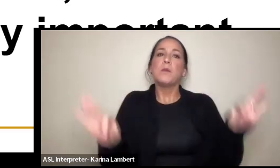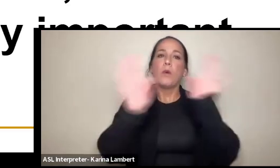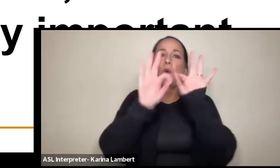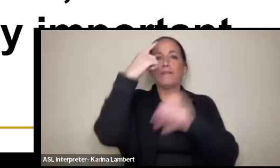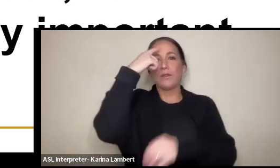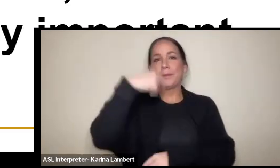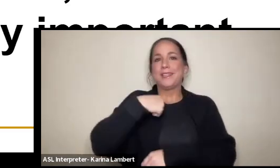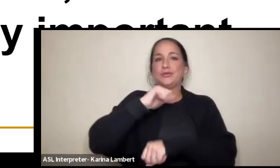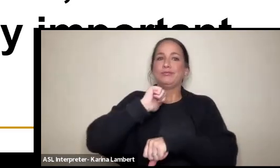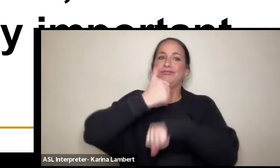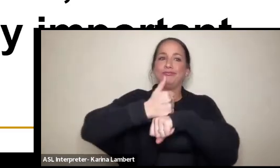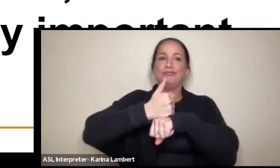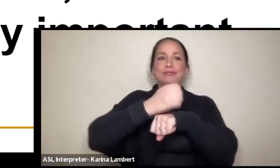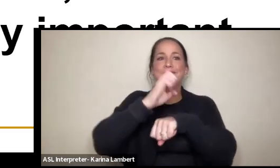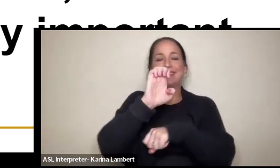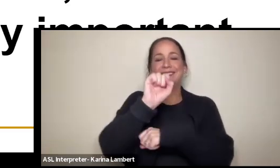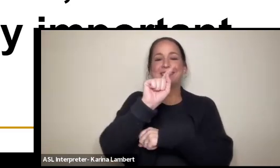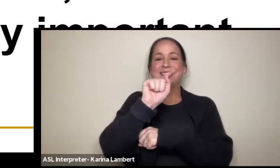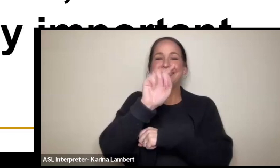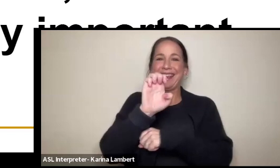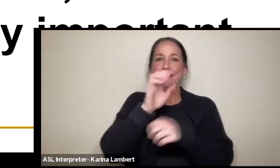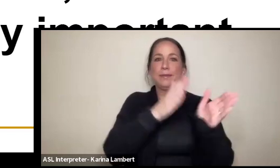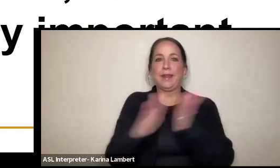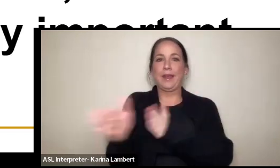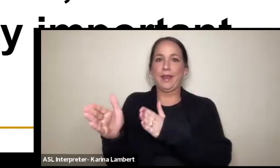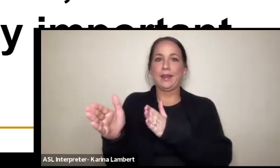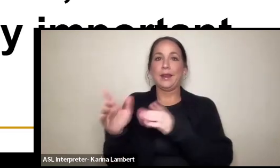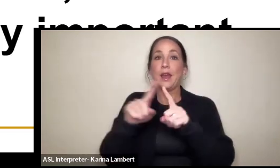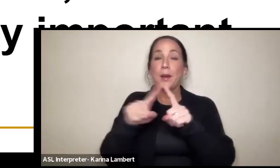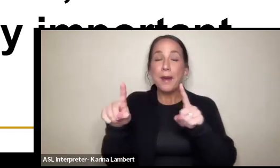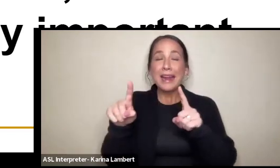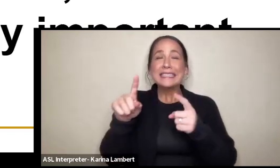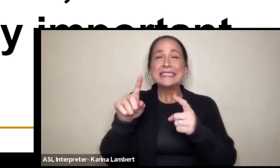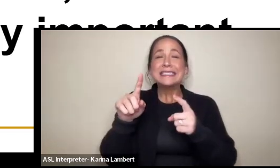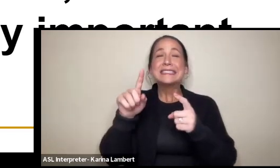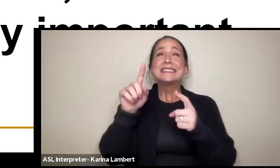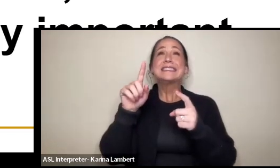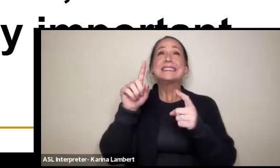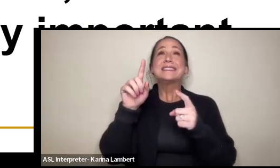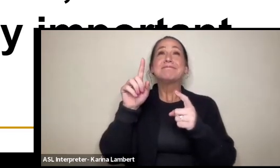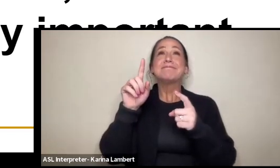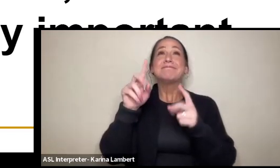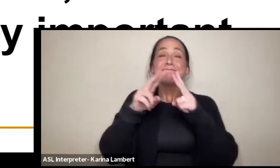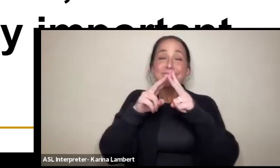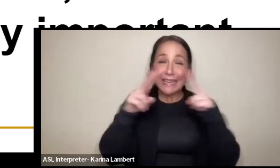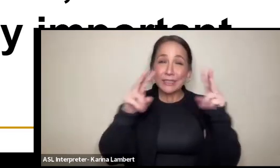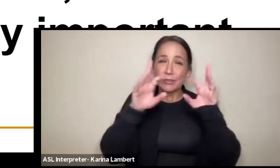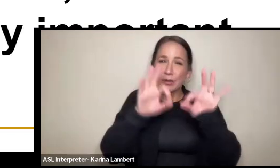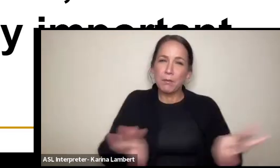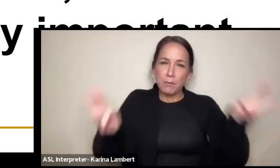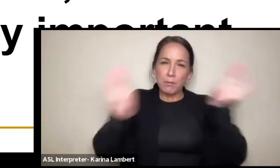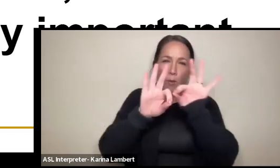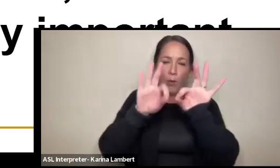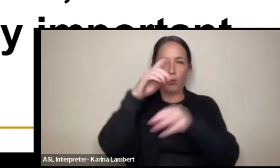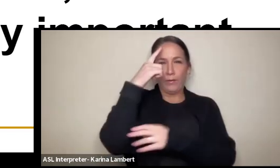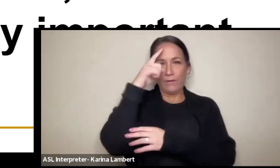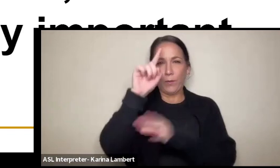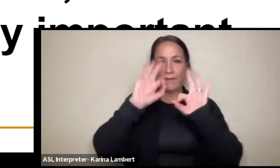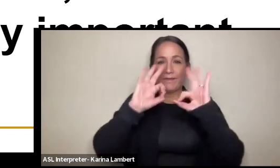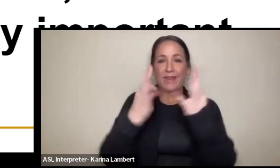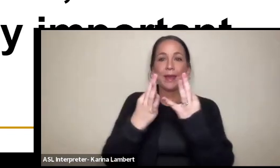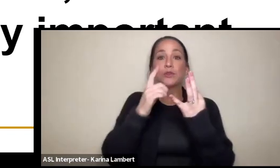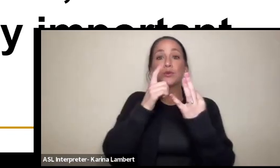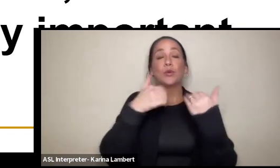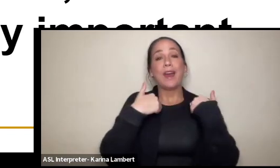that estate plan, but it is especially important for families with a child or children